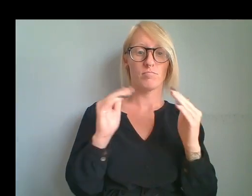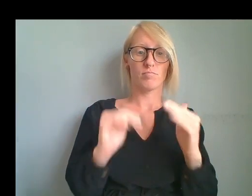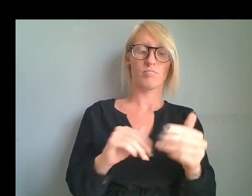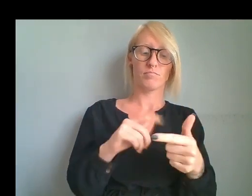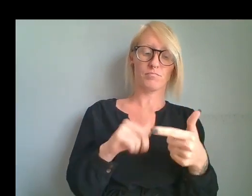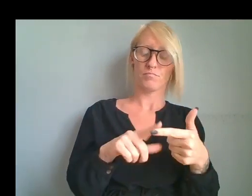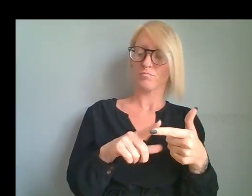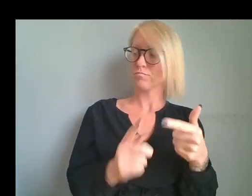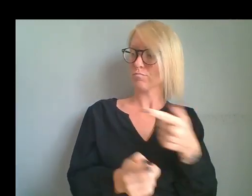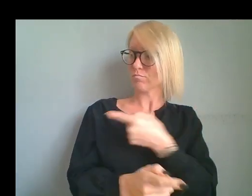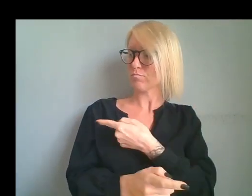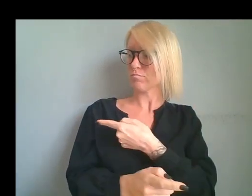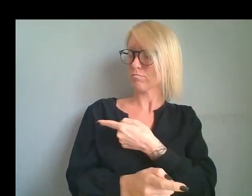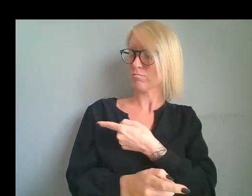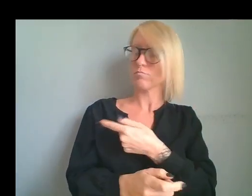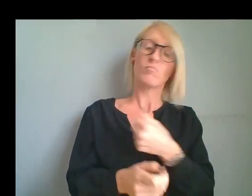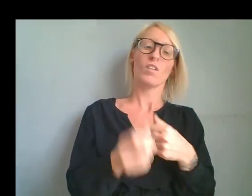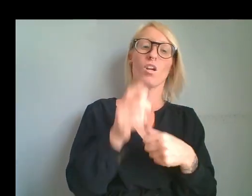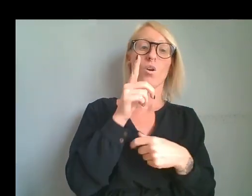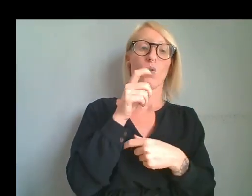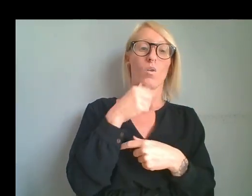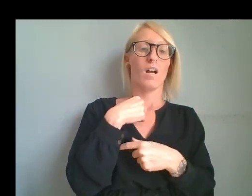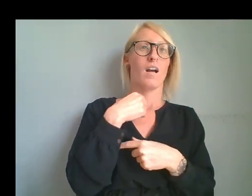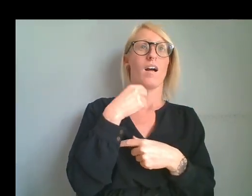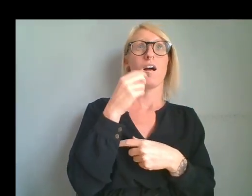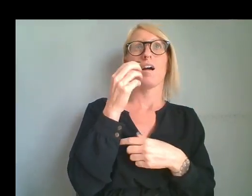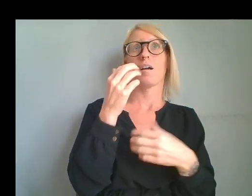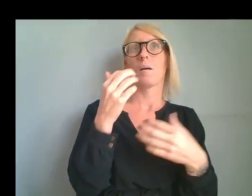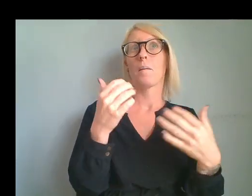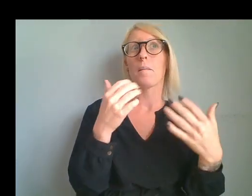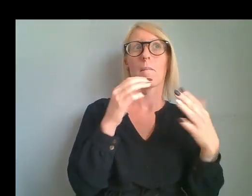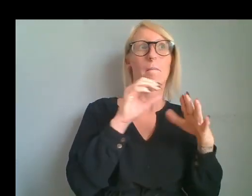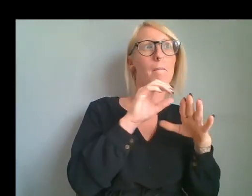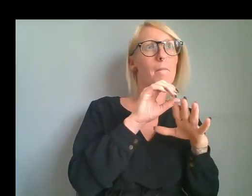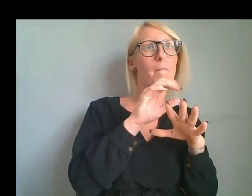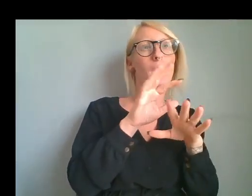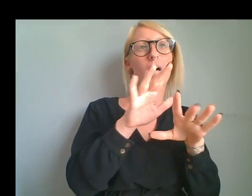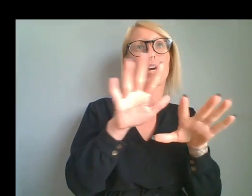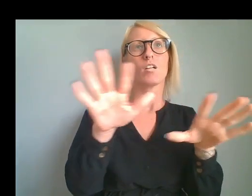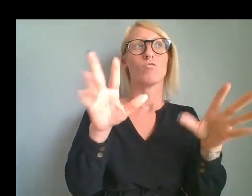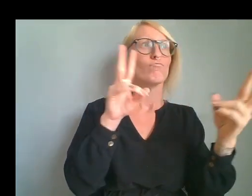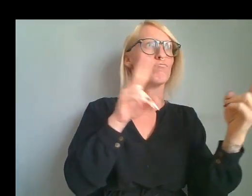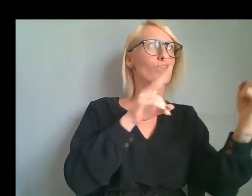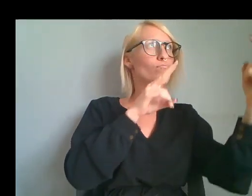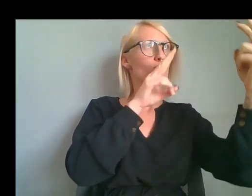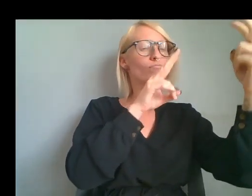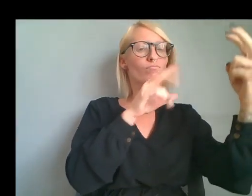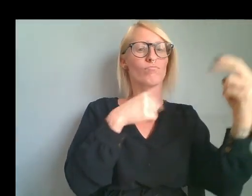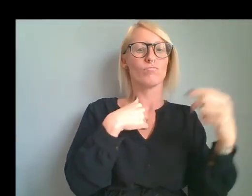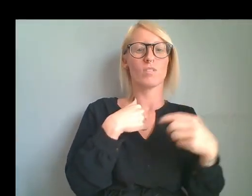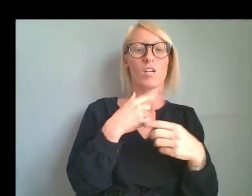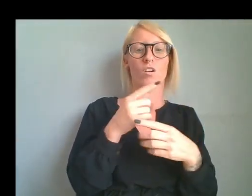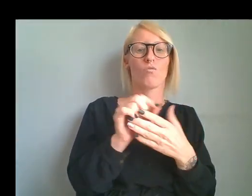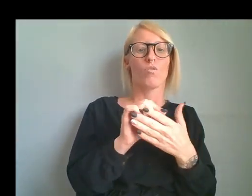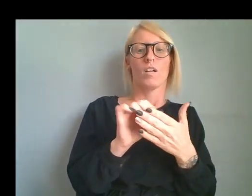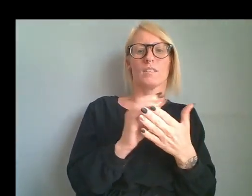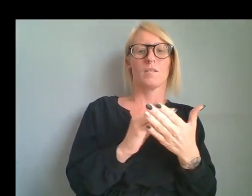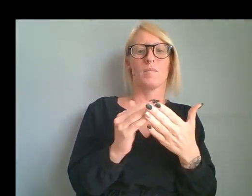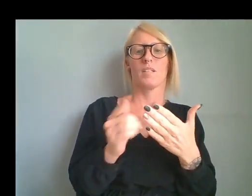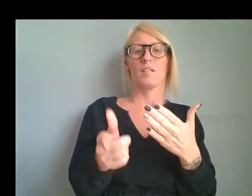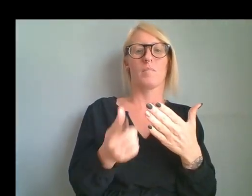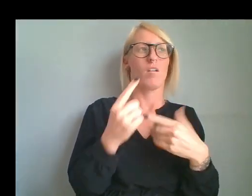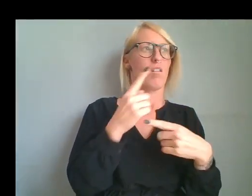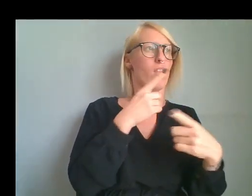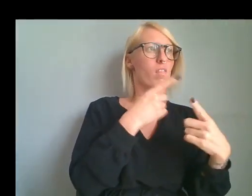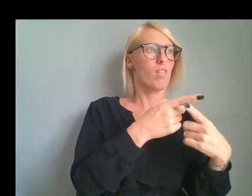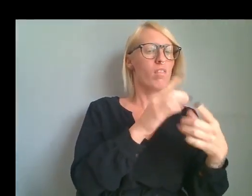Who do I admire? You know, maybe it can be about a person. You can talk about a person whose traits that you admire or who's done good